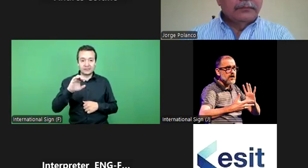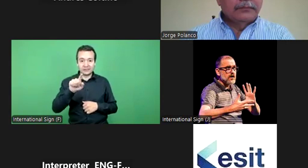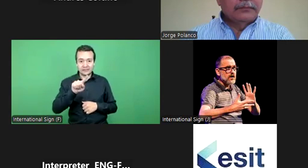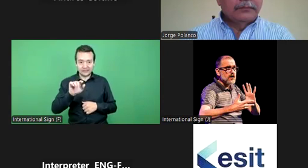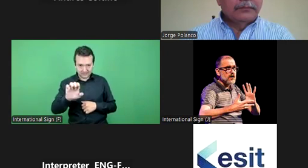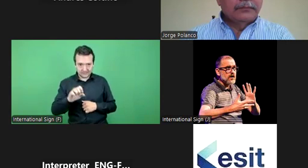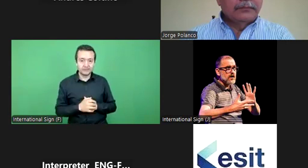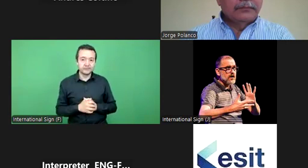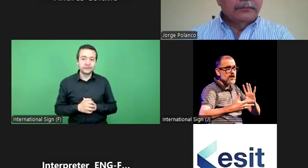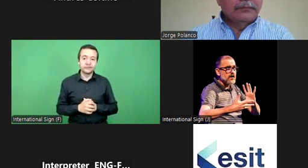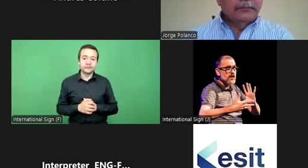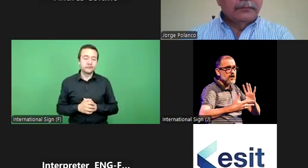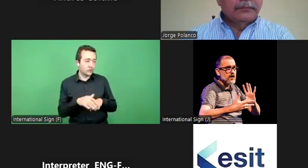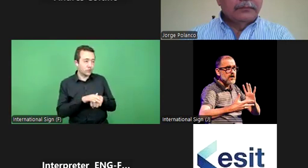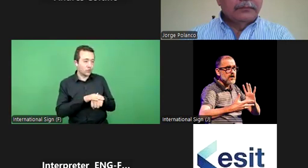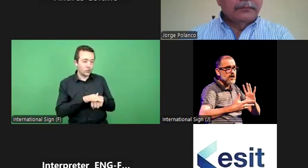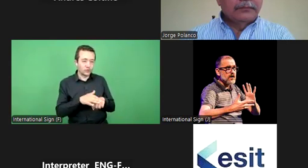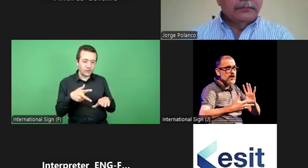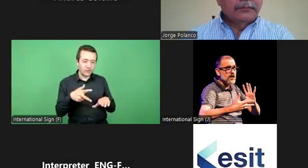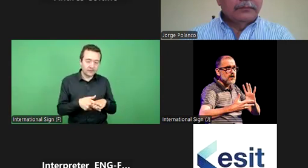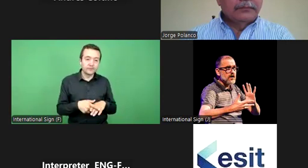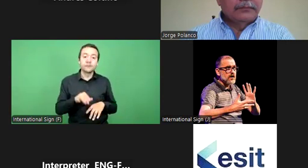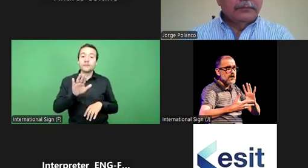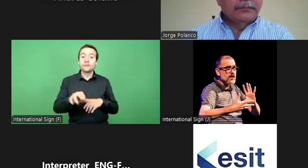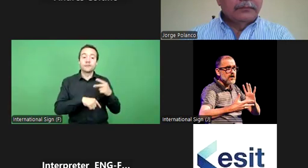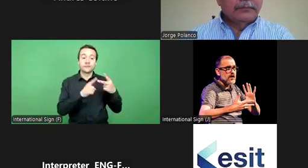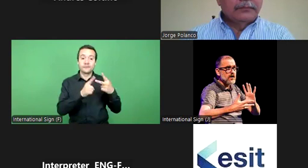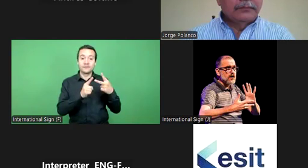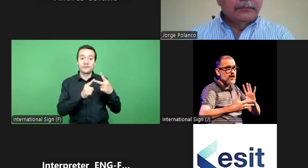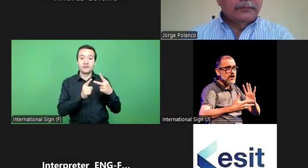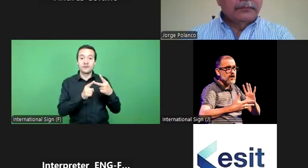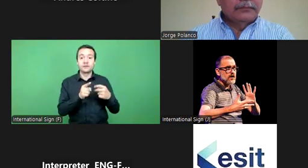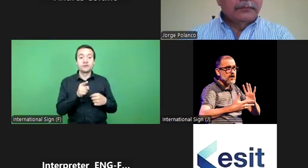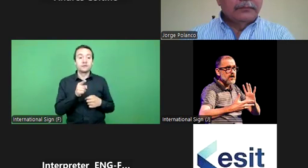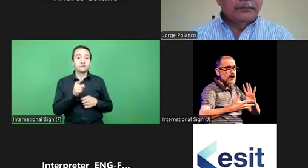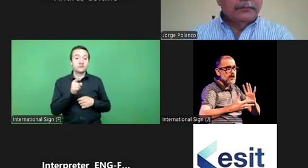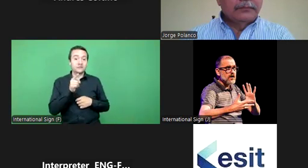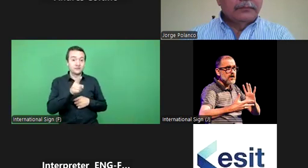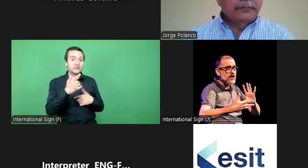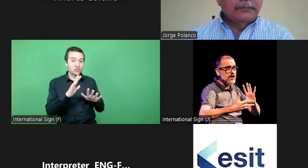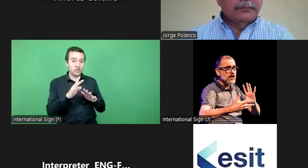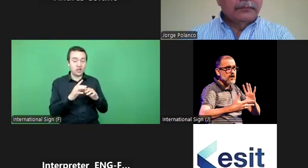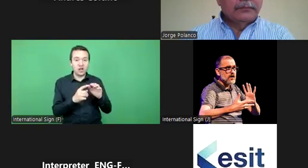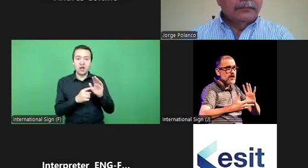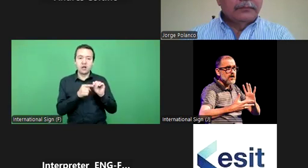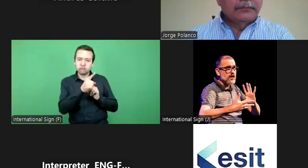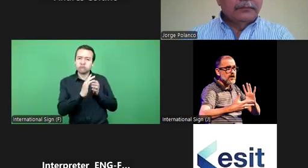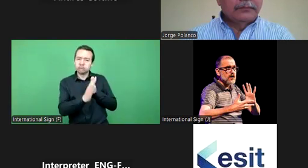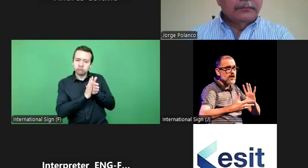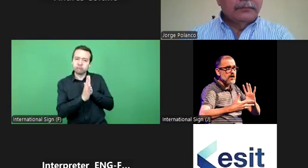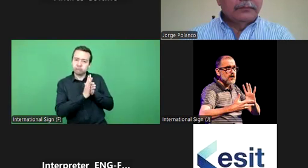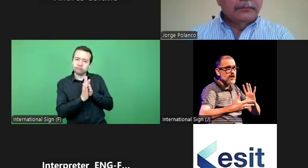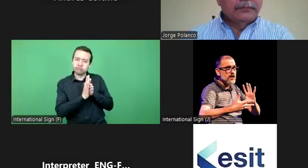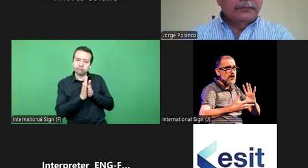that Natalia just did. She noted the importance of the adaptation of the EPHF evaluation framework